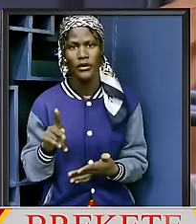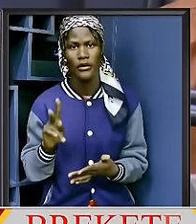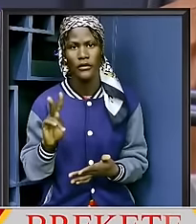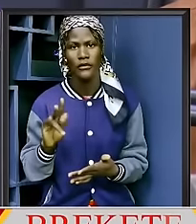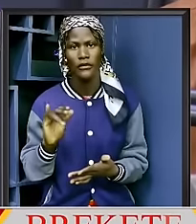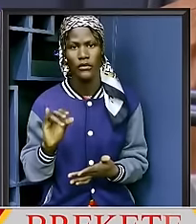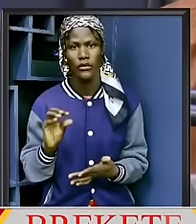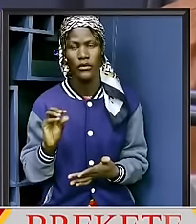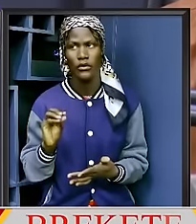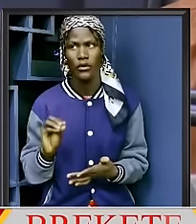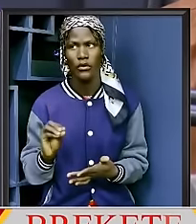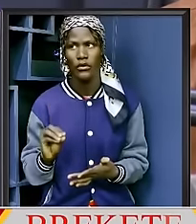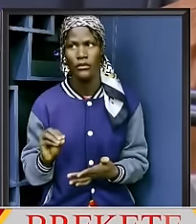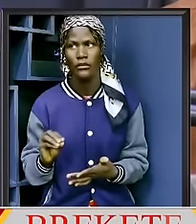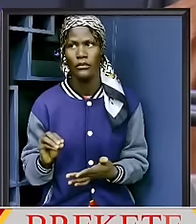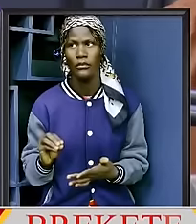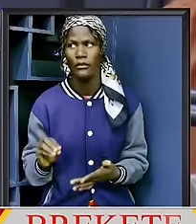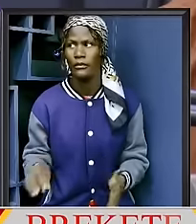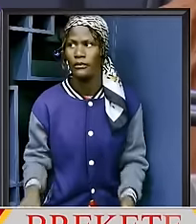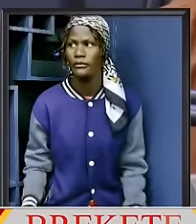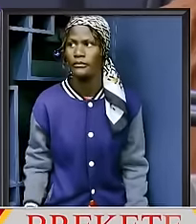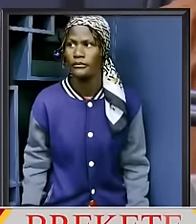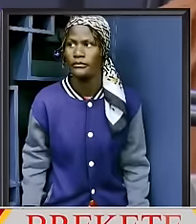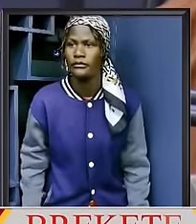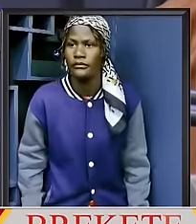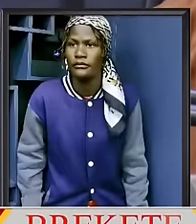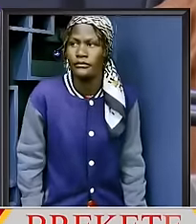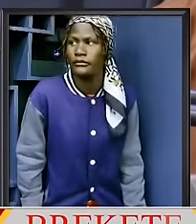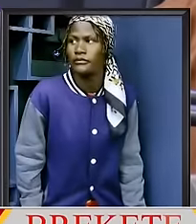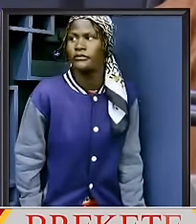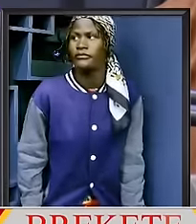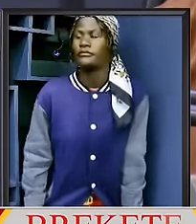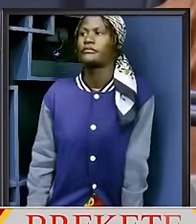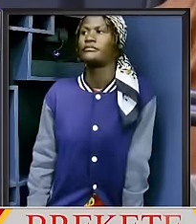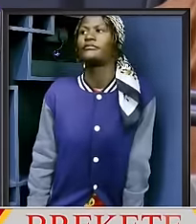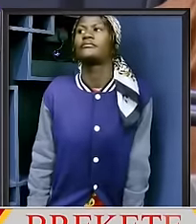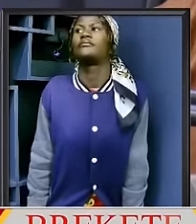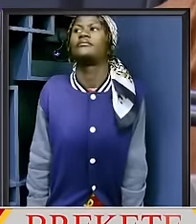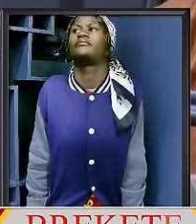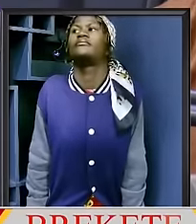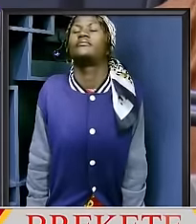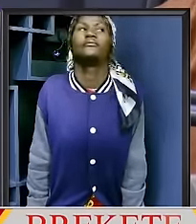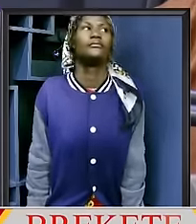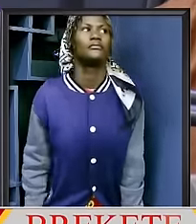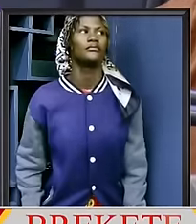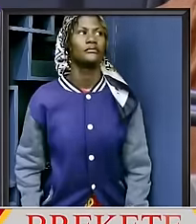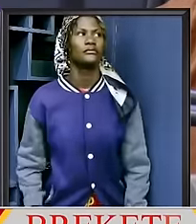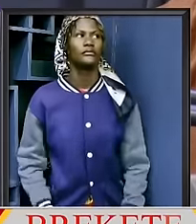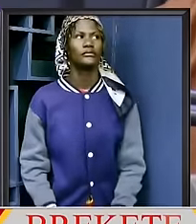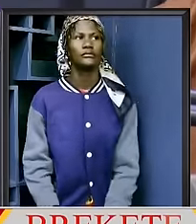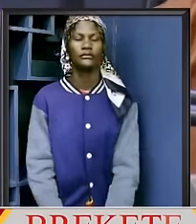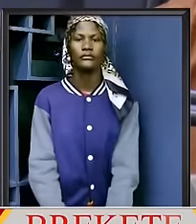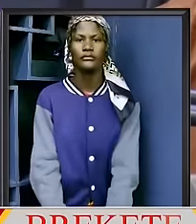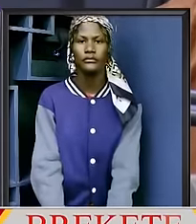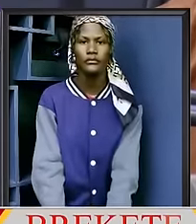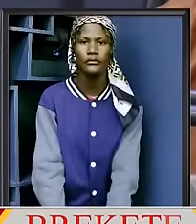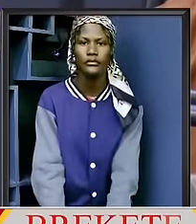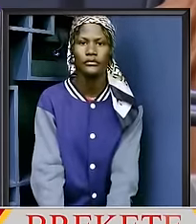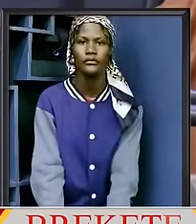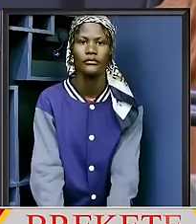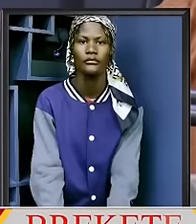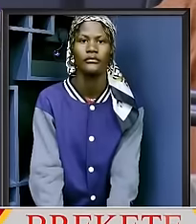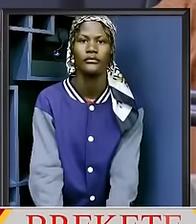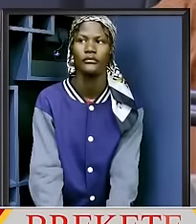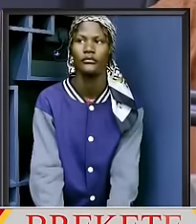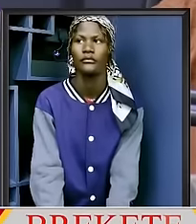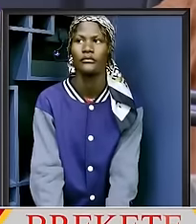accountant. It's real like that. Una get accountant. We have another auditor, internal auditor. Apart from Una